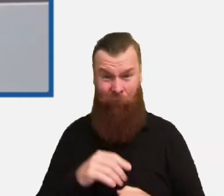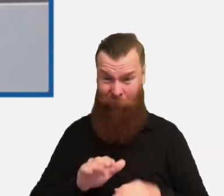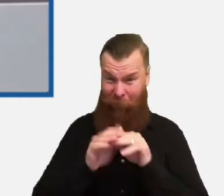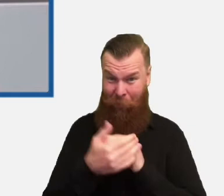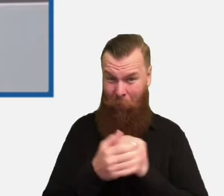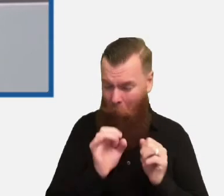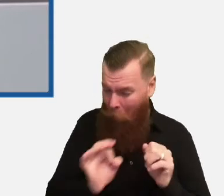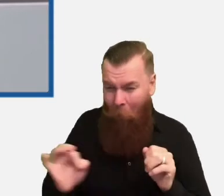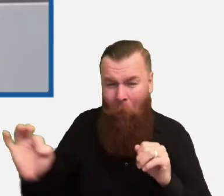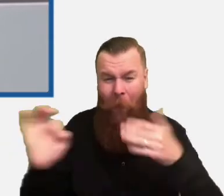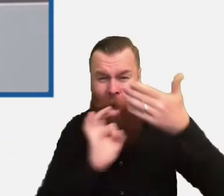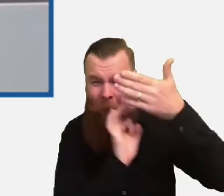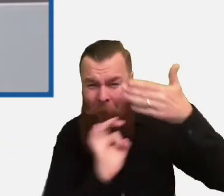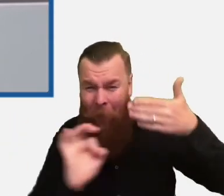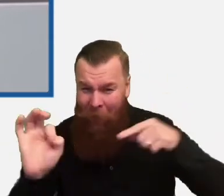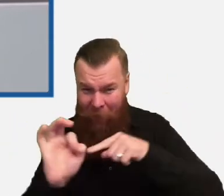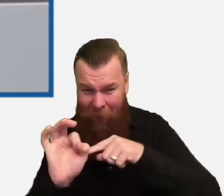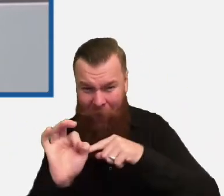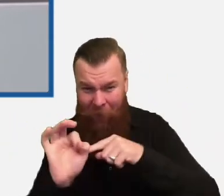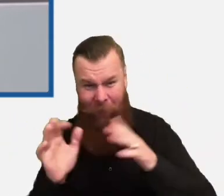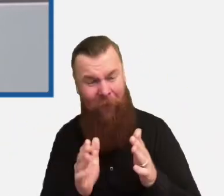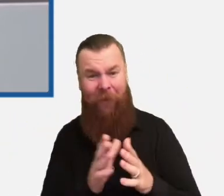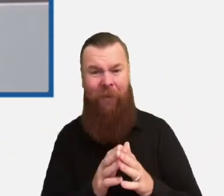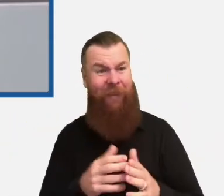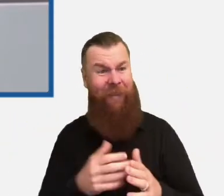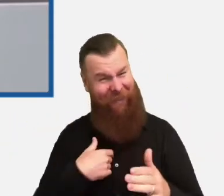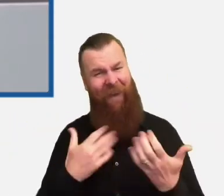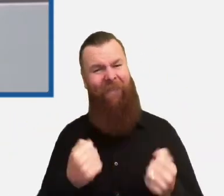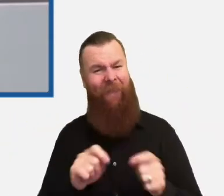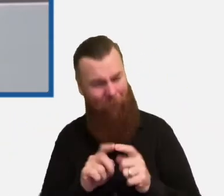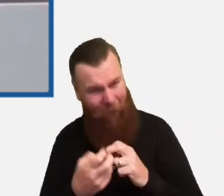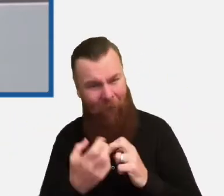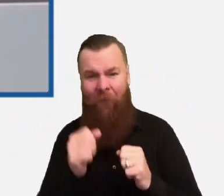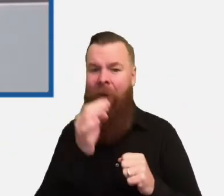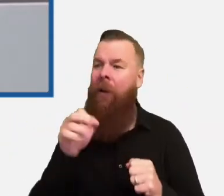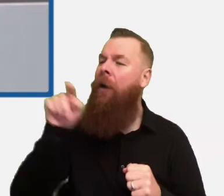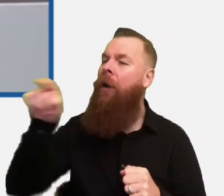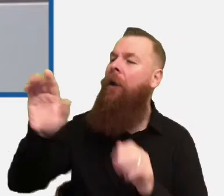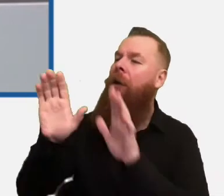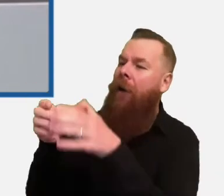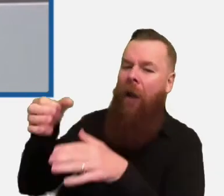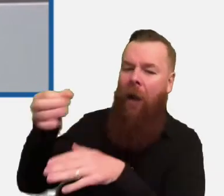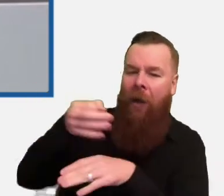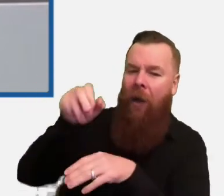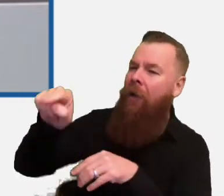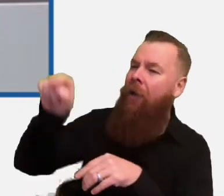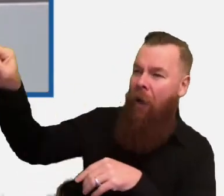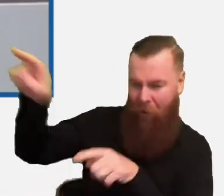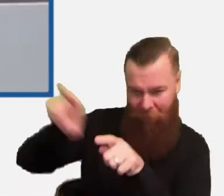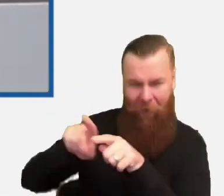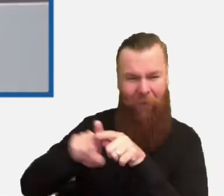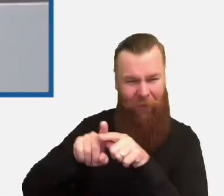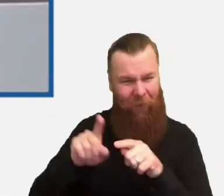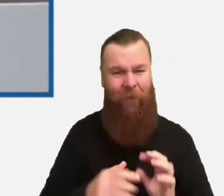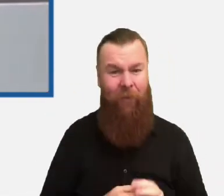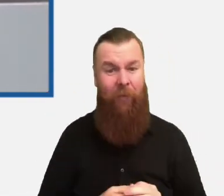subgroup of smaller countries that are limited in terms of capacity in many areas, and in a sense have